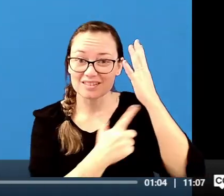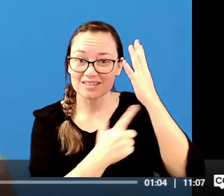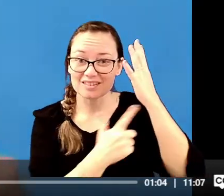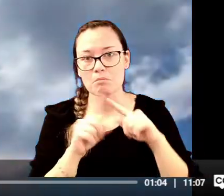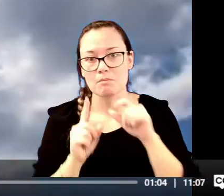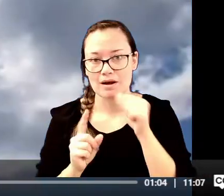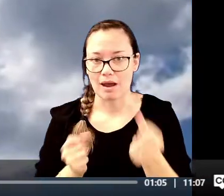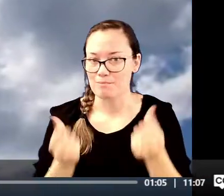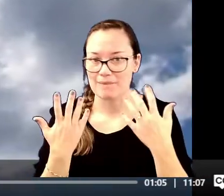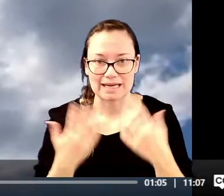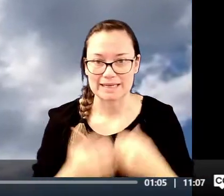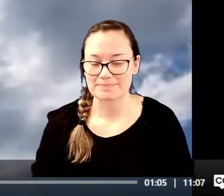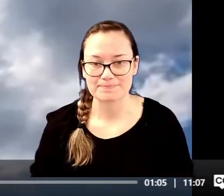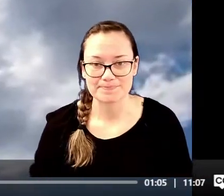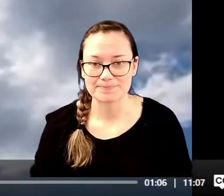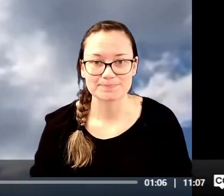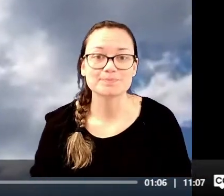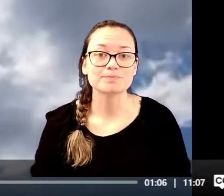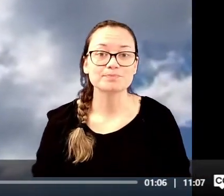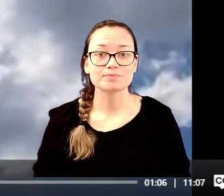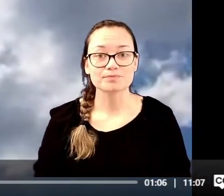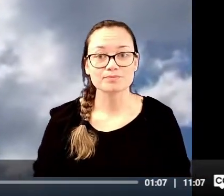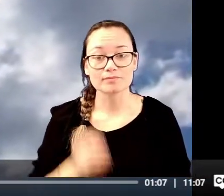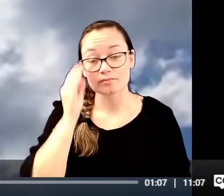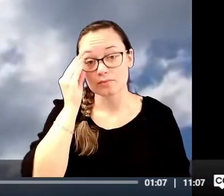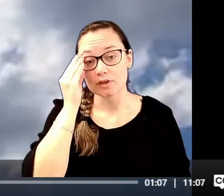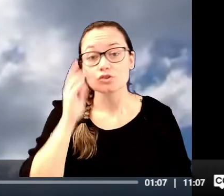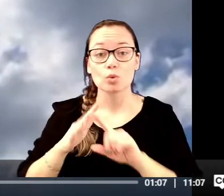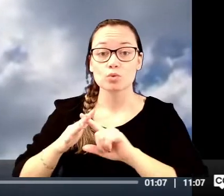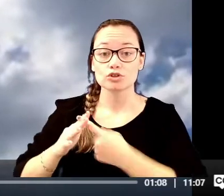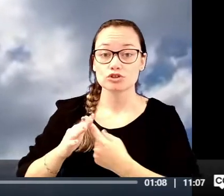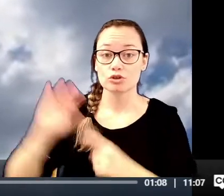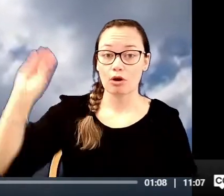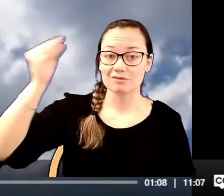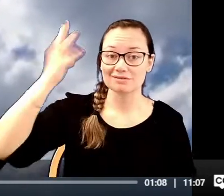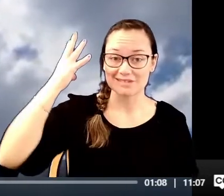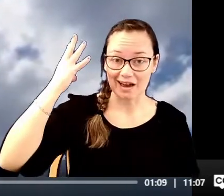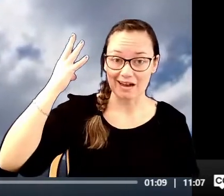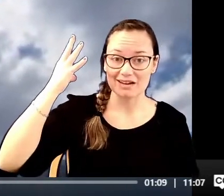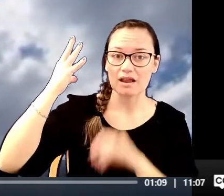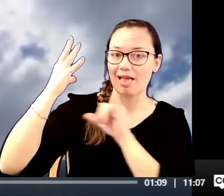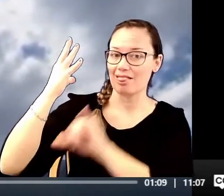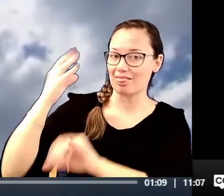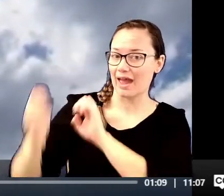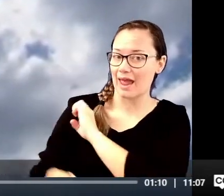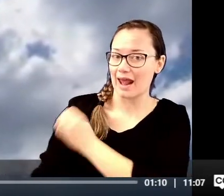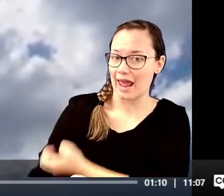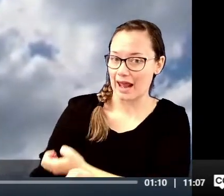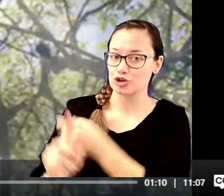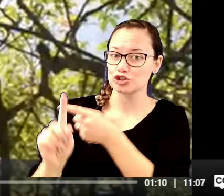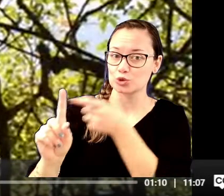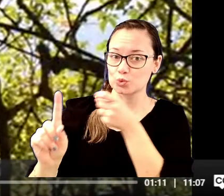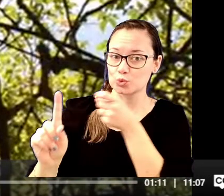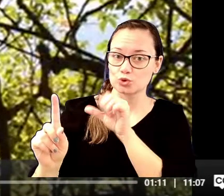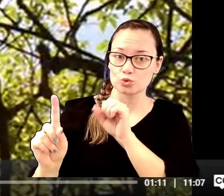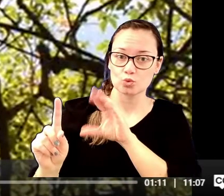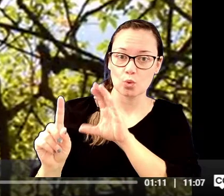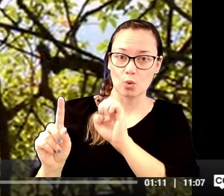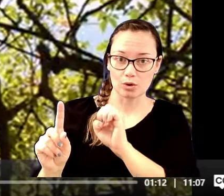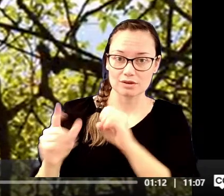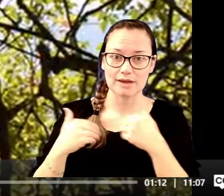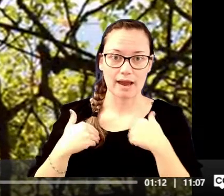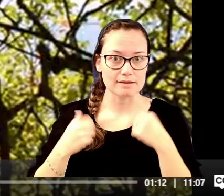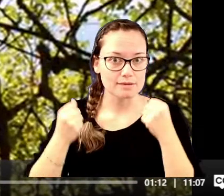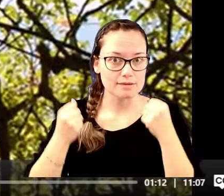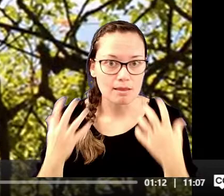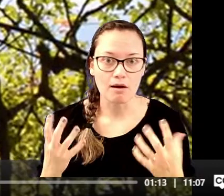So we've got our energy source, which is the sun, which is a great energy source, provides plenty of energy,